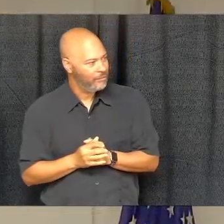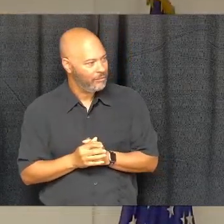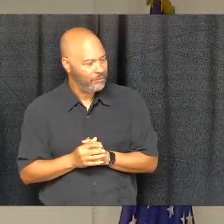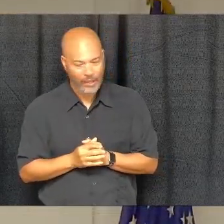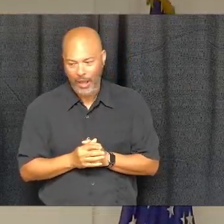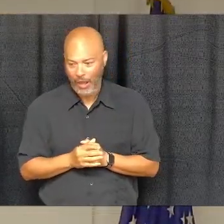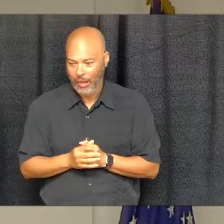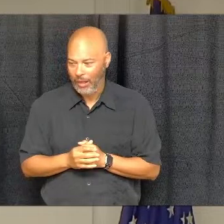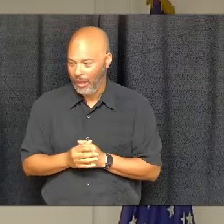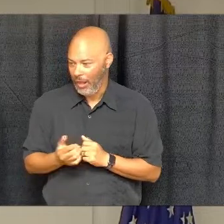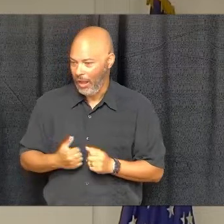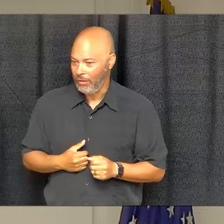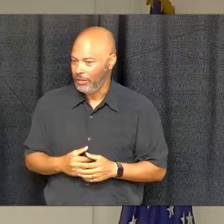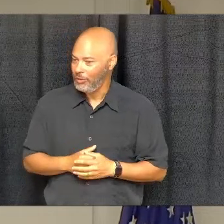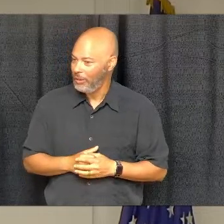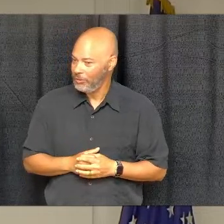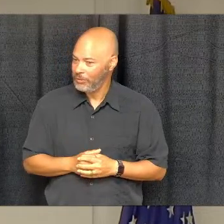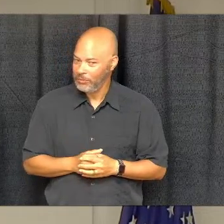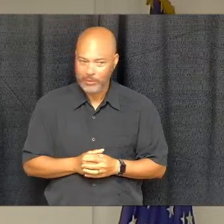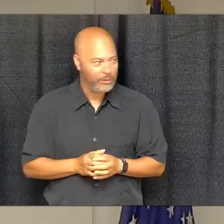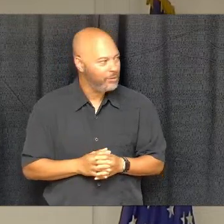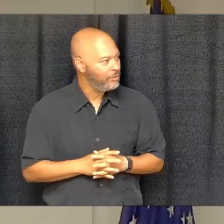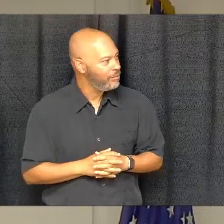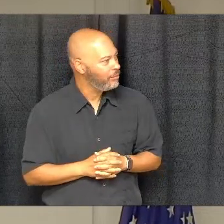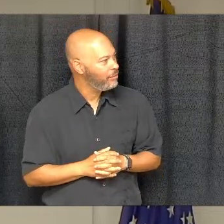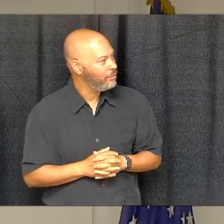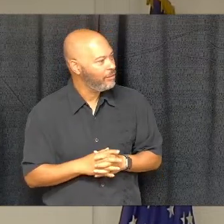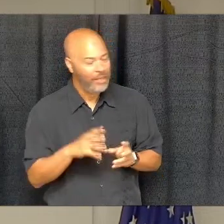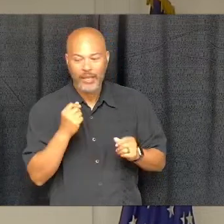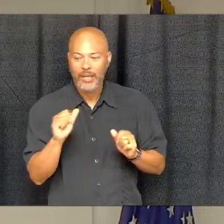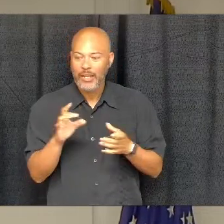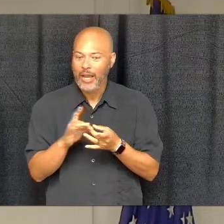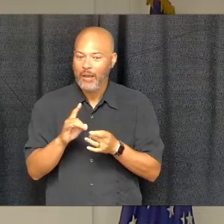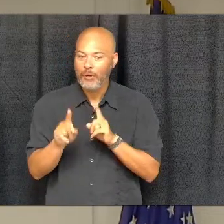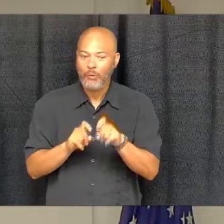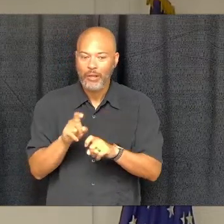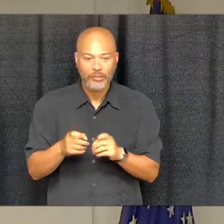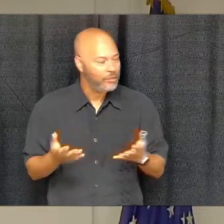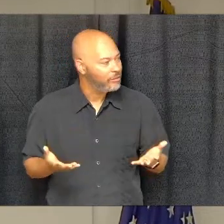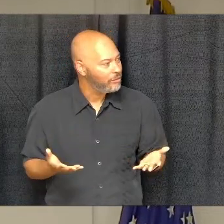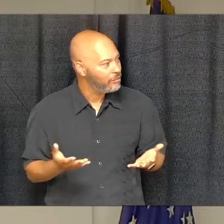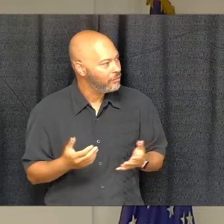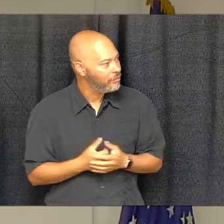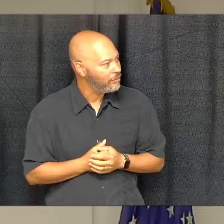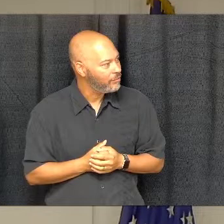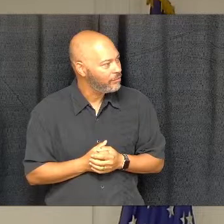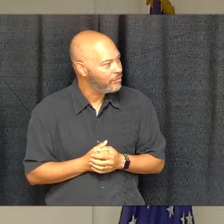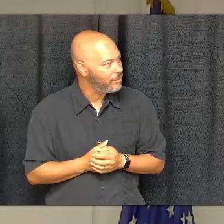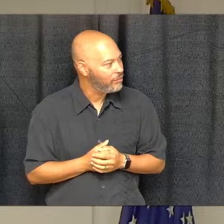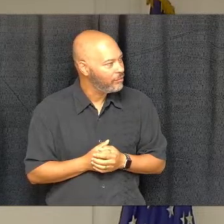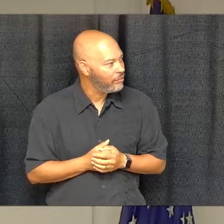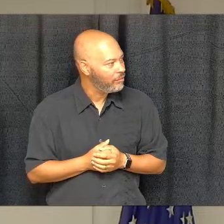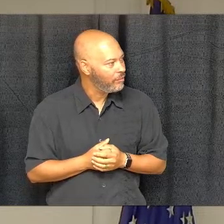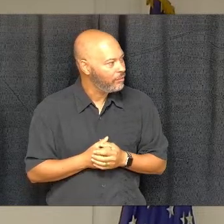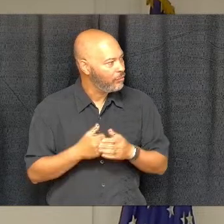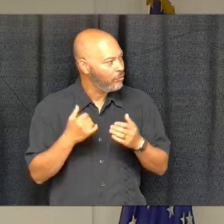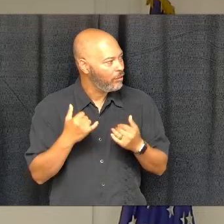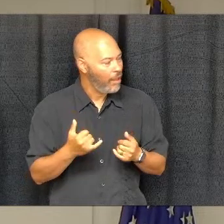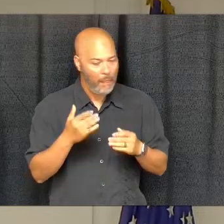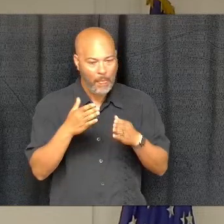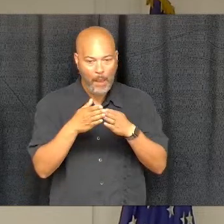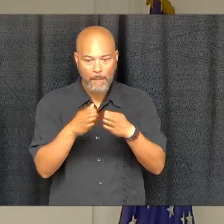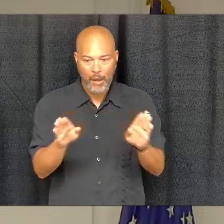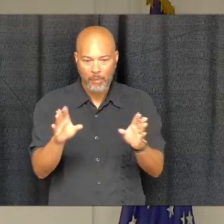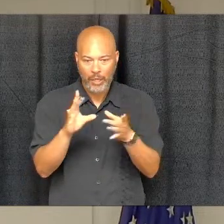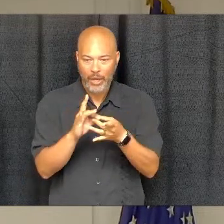All right, you heard it here first. All right. Okay, any other comments from council? We are at the public comment portion of